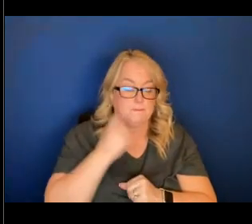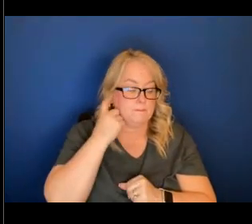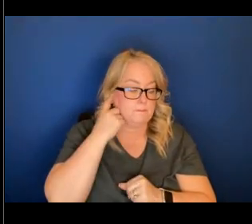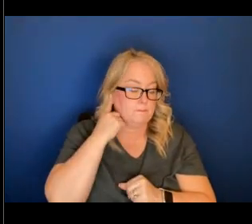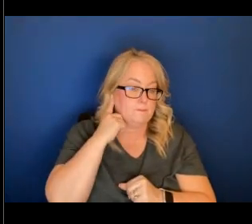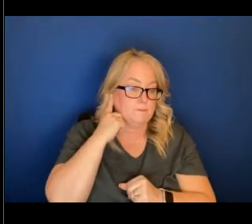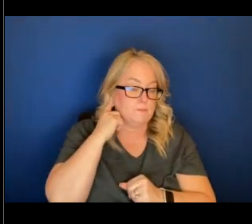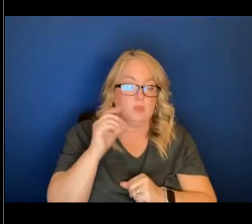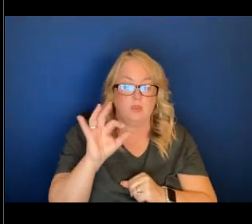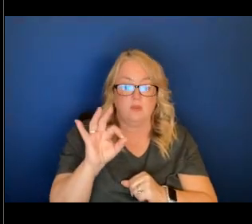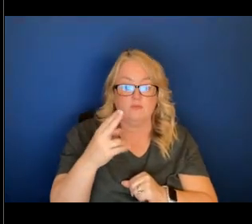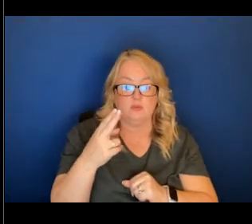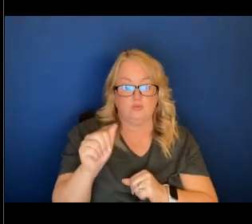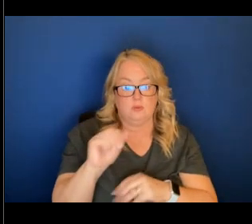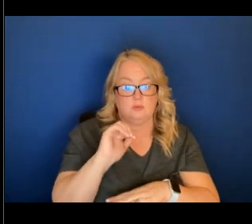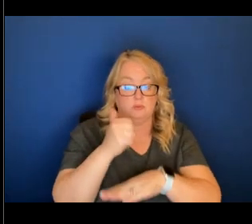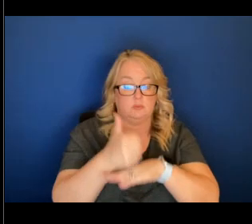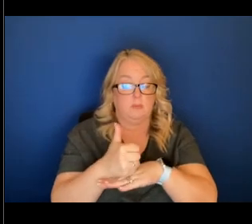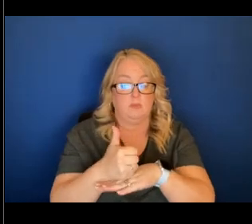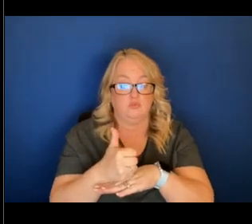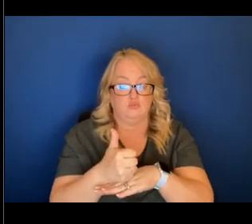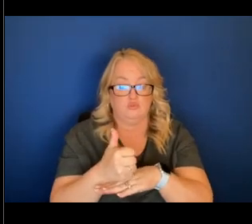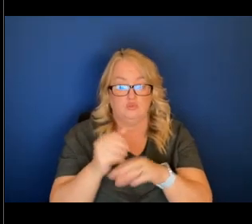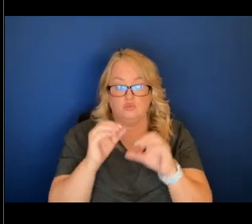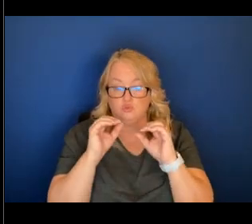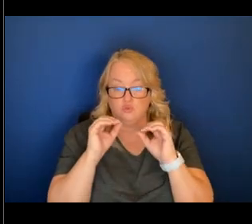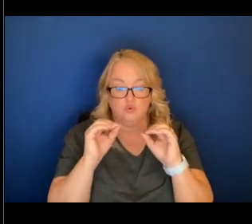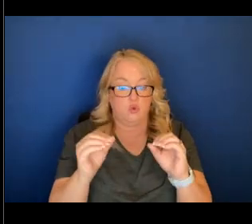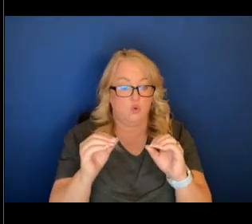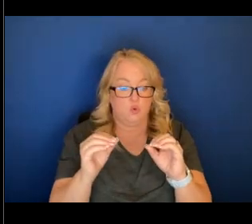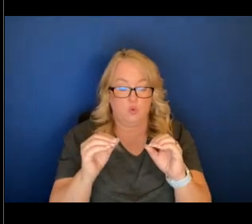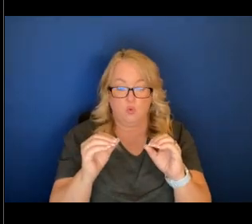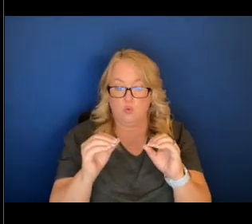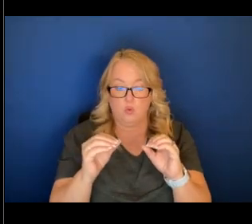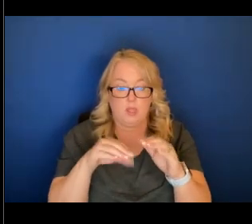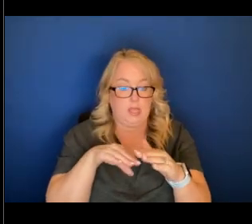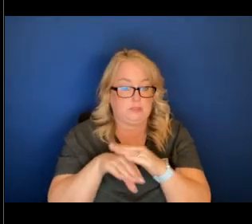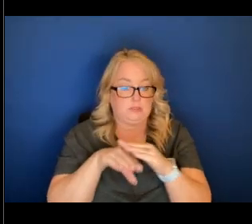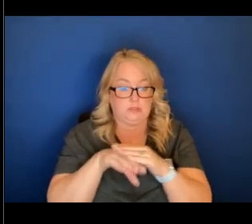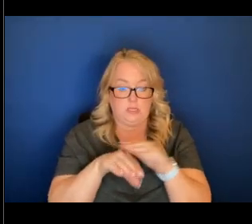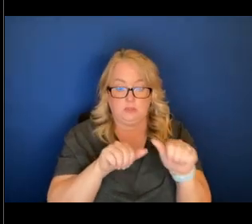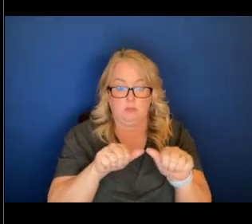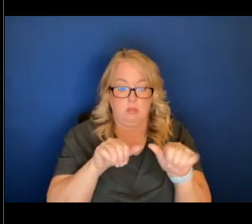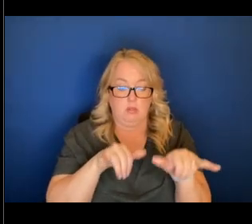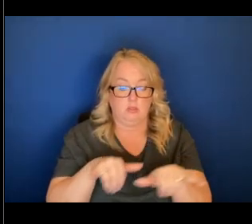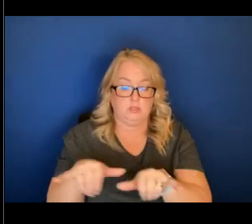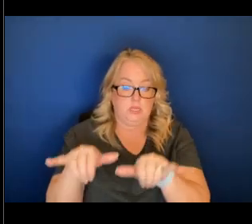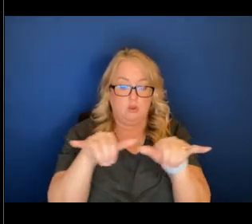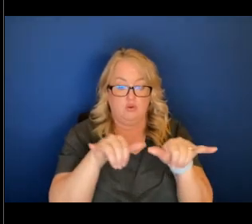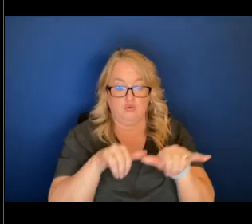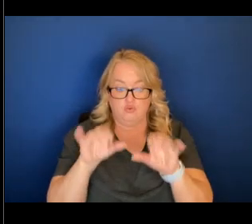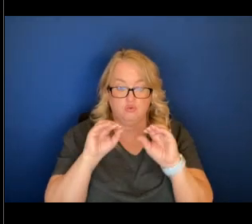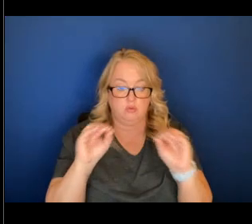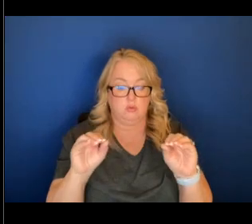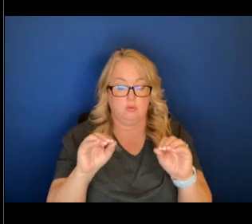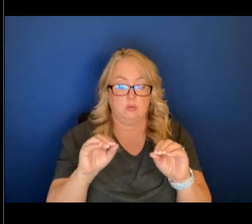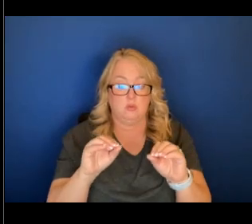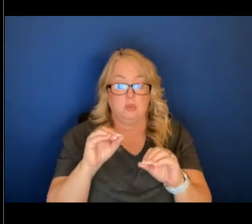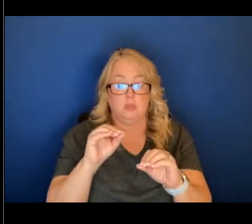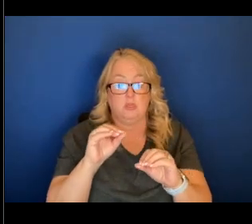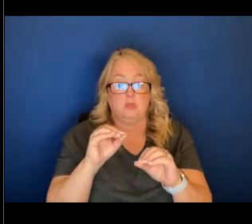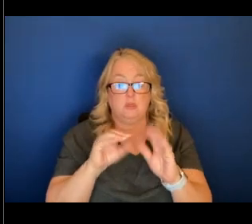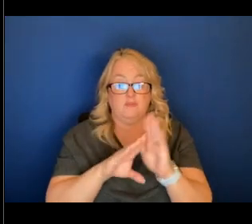The FHA establishes no single accessibility standard. Building developers